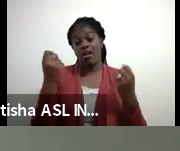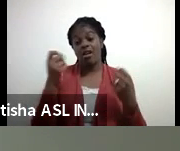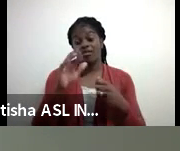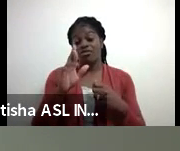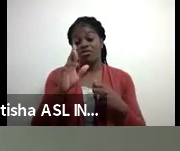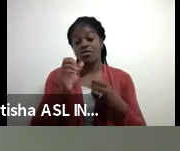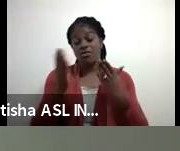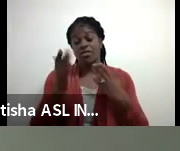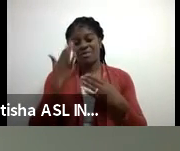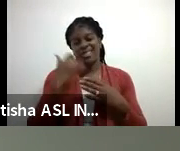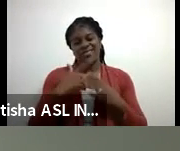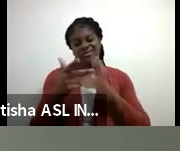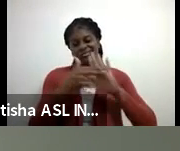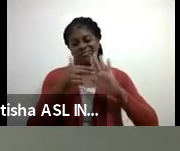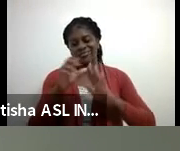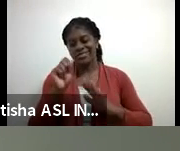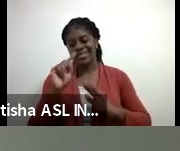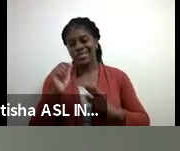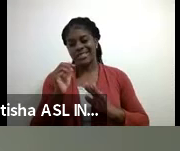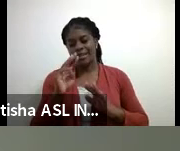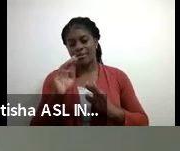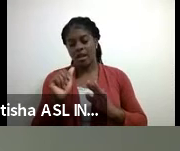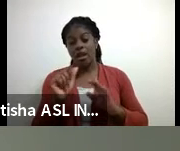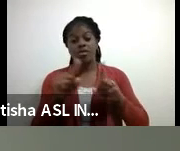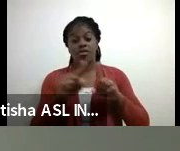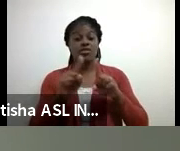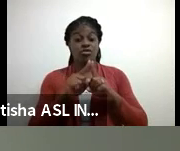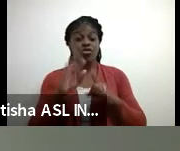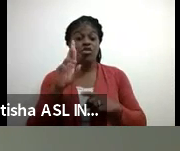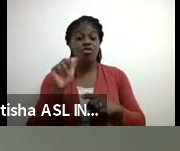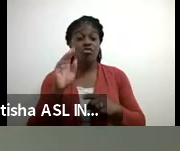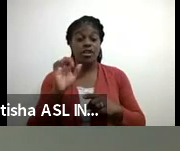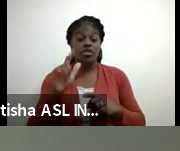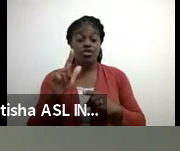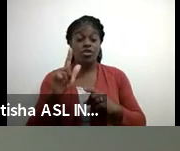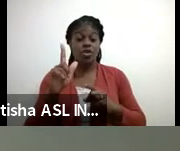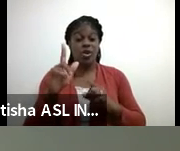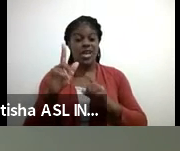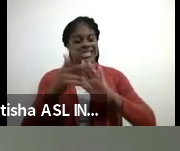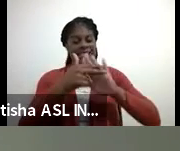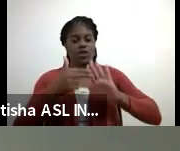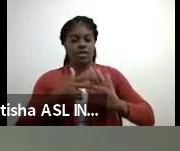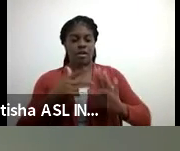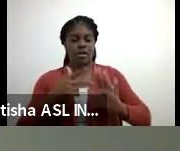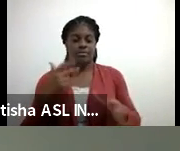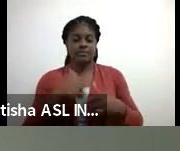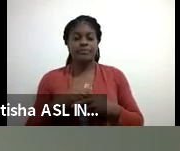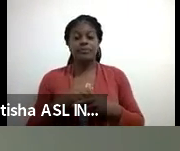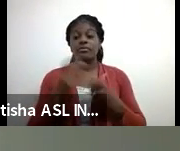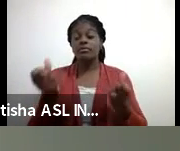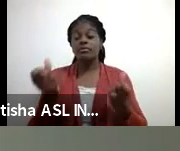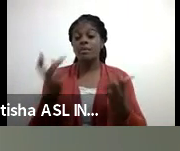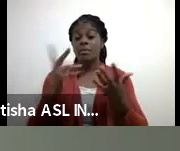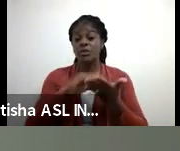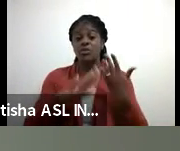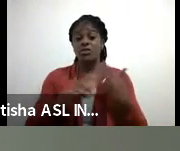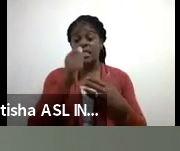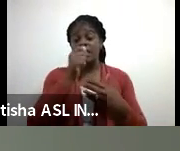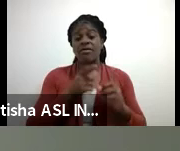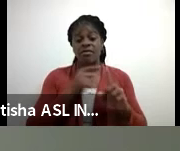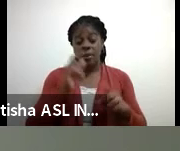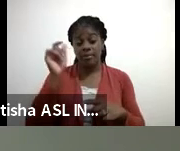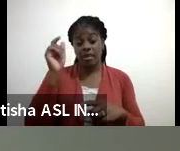Asian students, this is due to racial stereotyping, such as a model minority stereotype. And a lot of students have suffered from